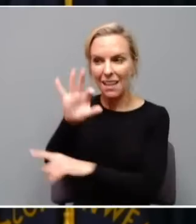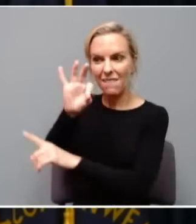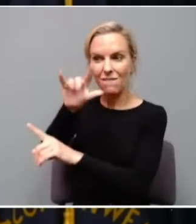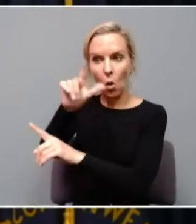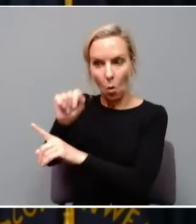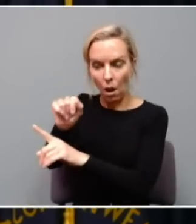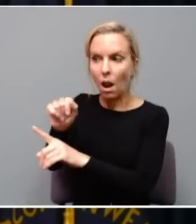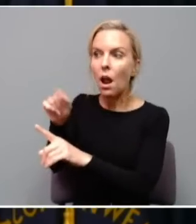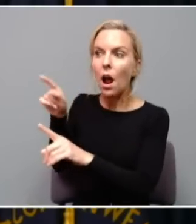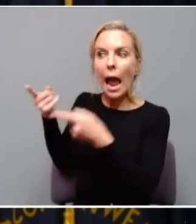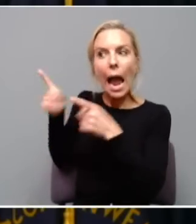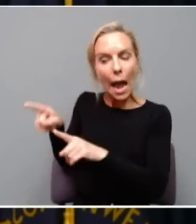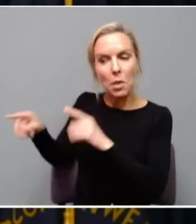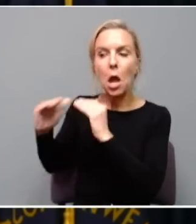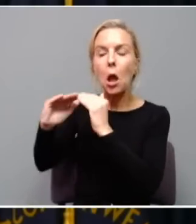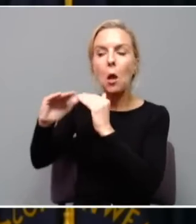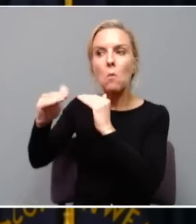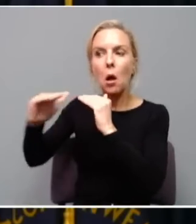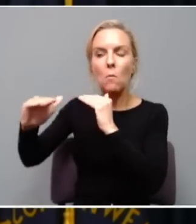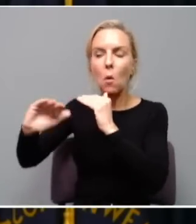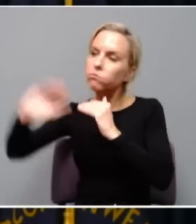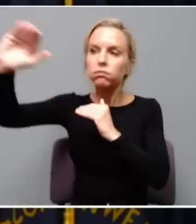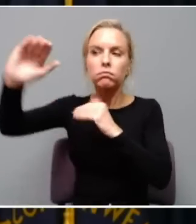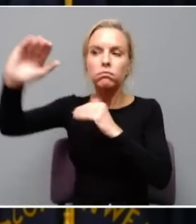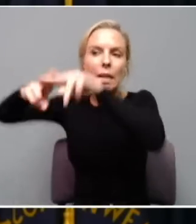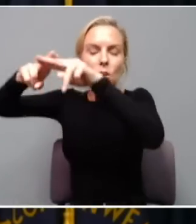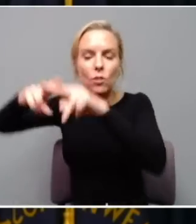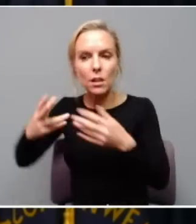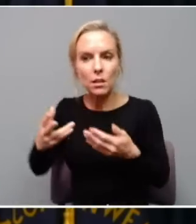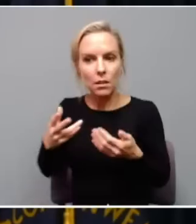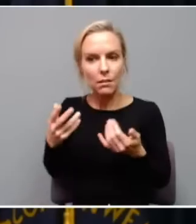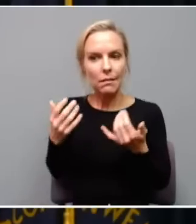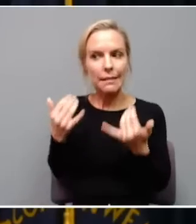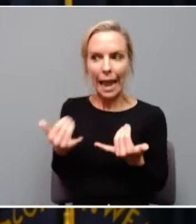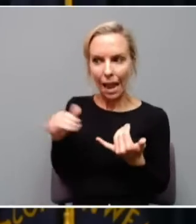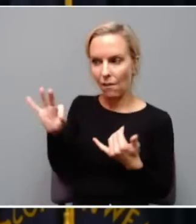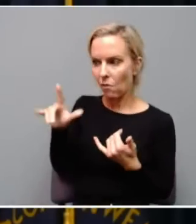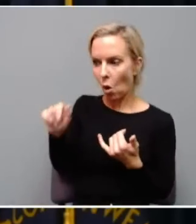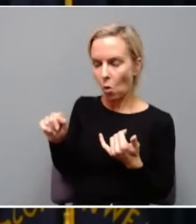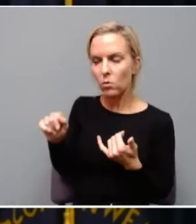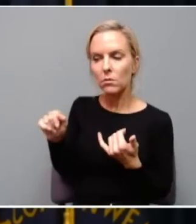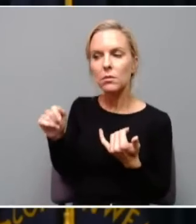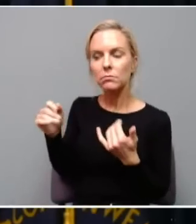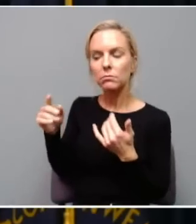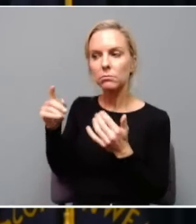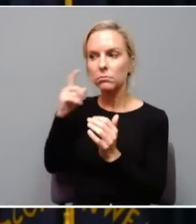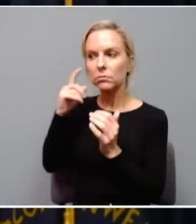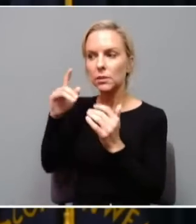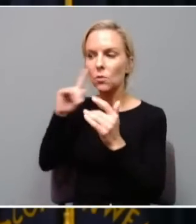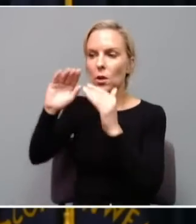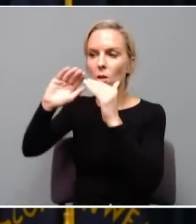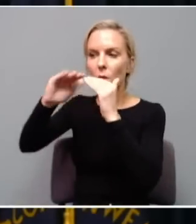had an increase before now being in what does look like a plateau or a decrease.